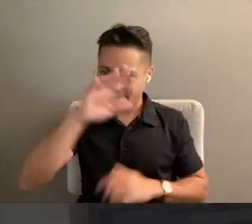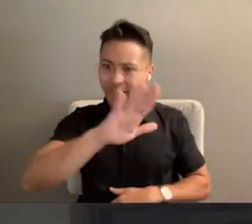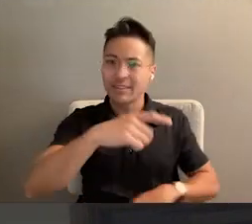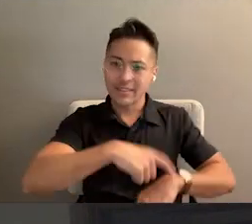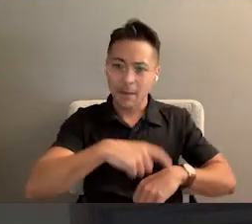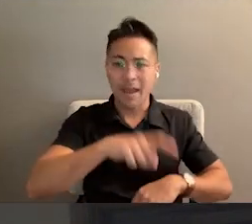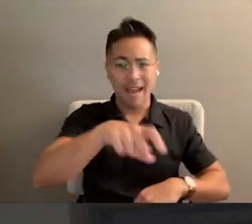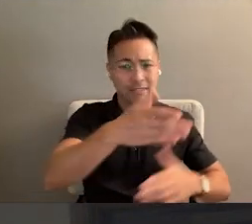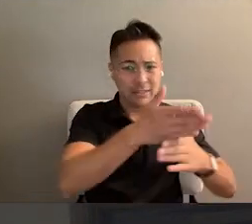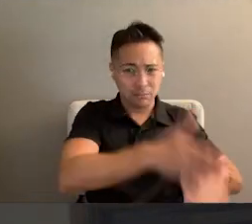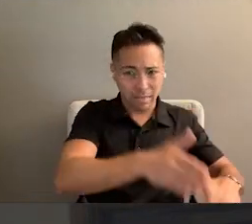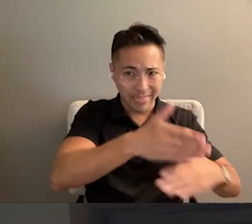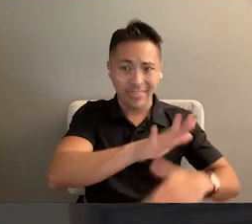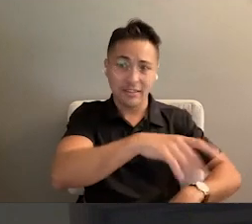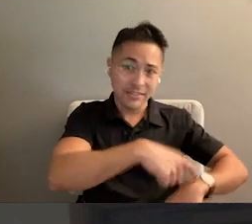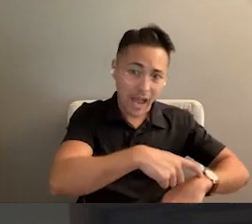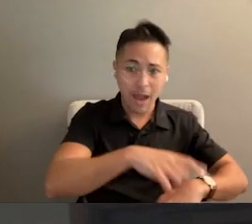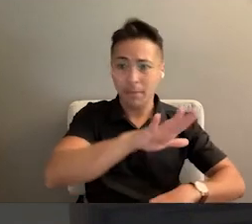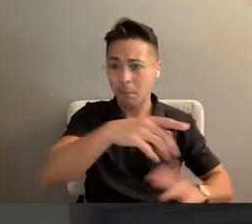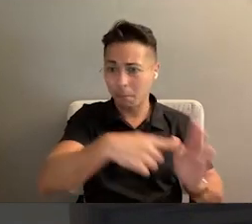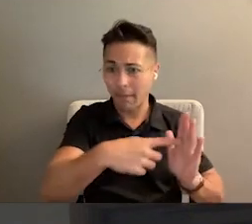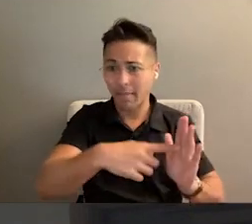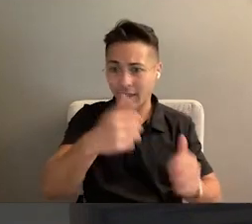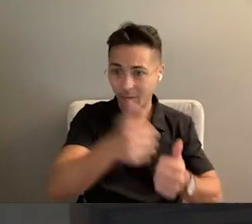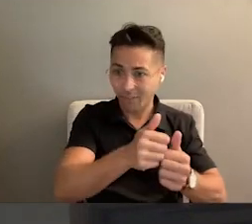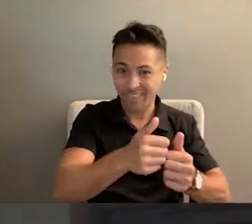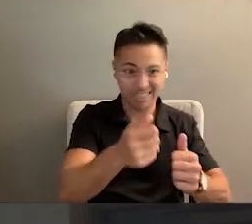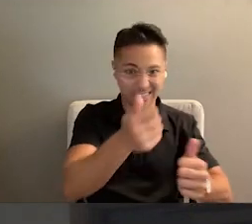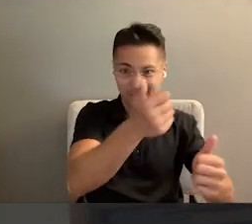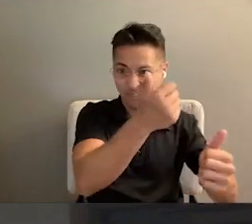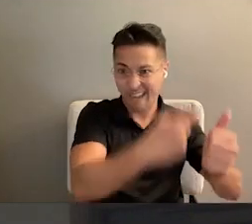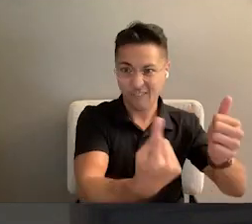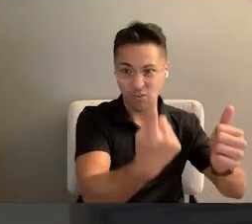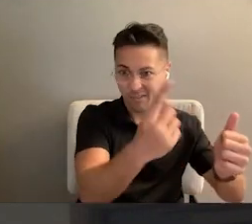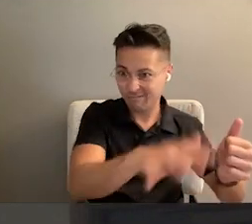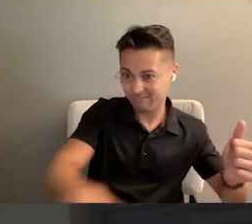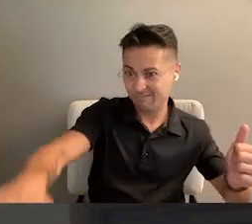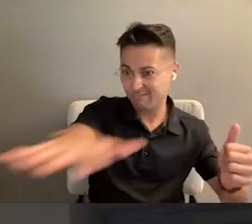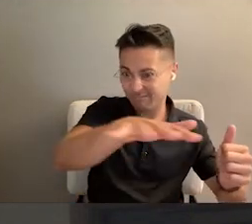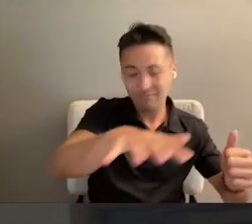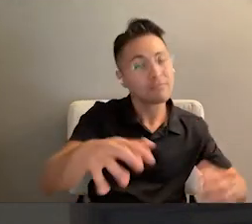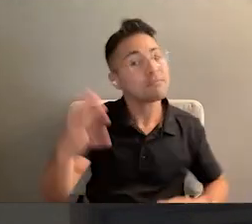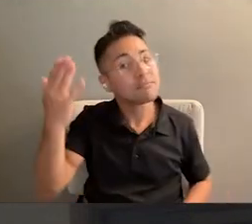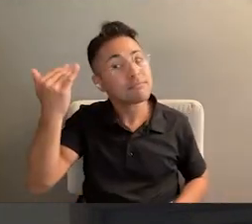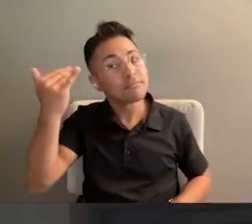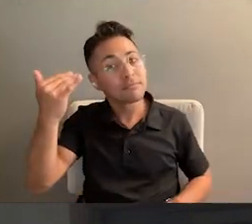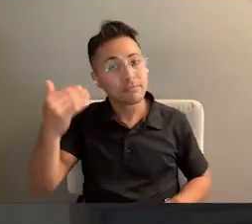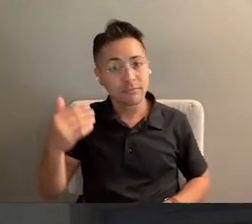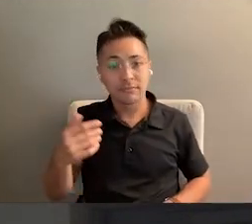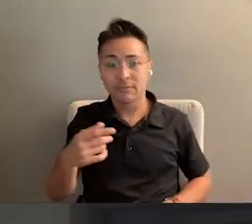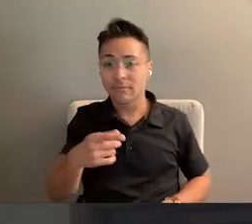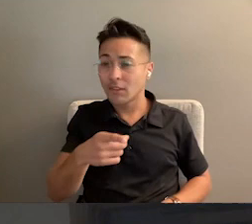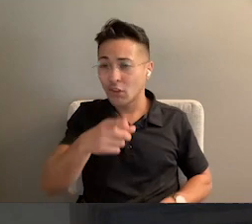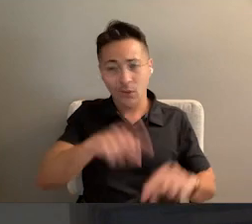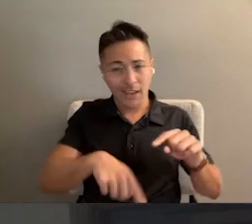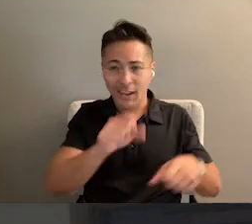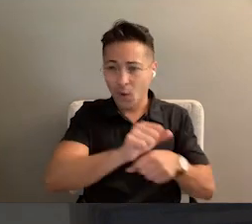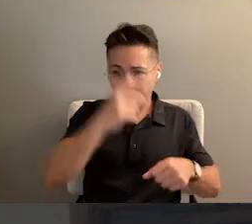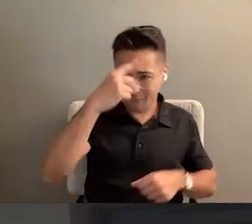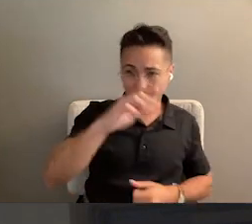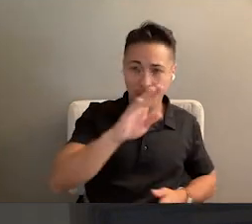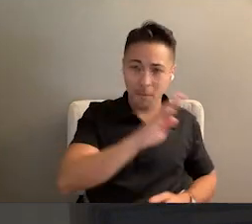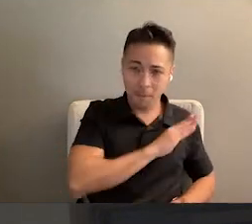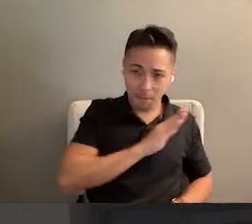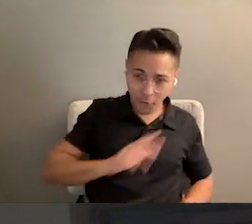on CDC, they have to bill for their time. They have to split their time and their billing between everyone, right? So, and